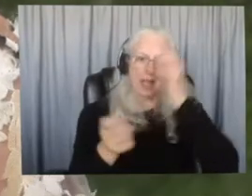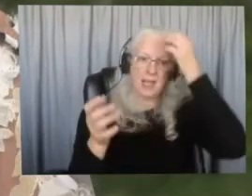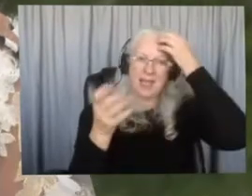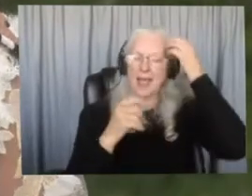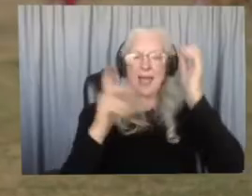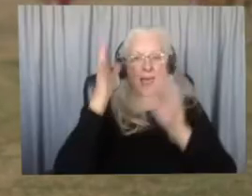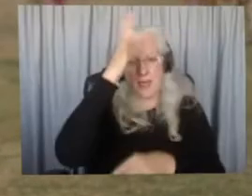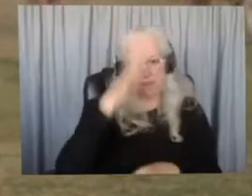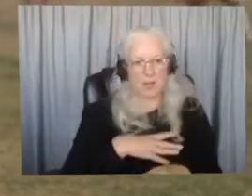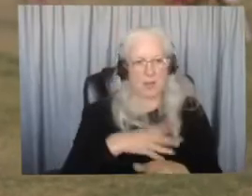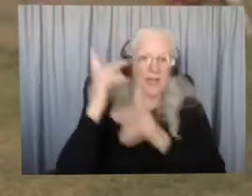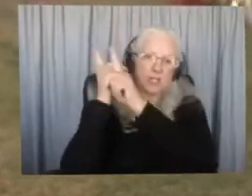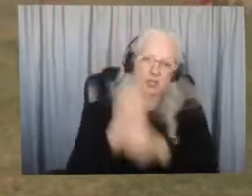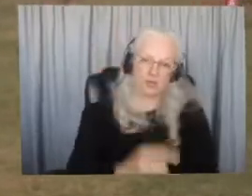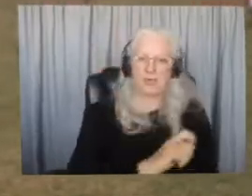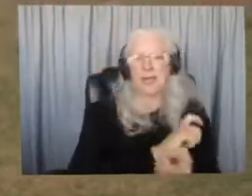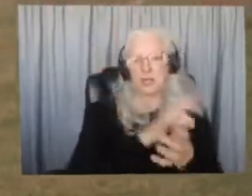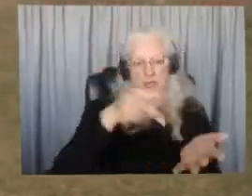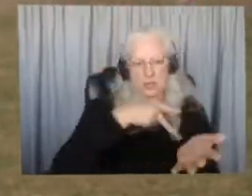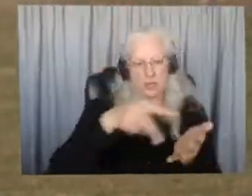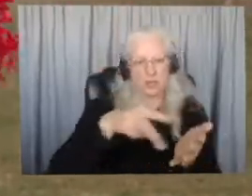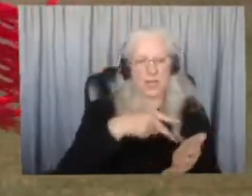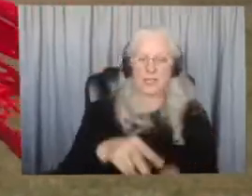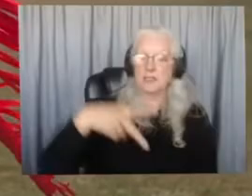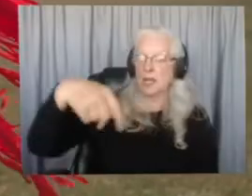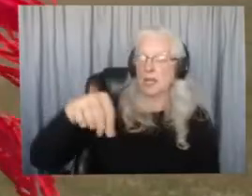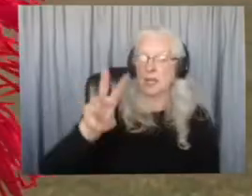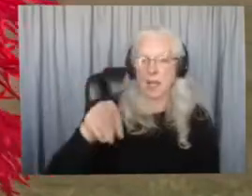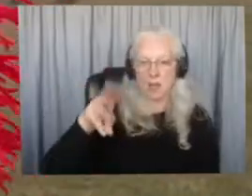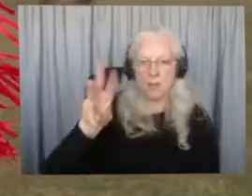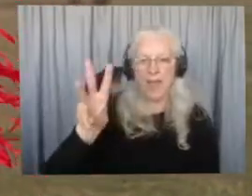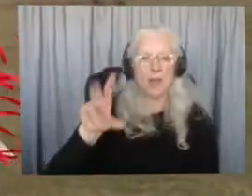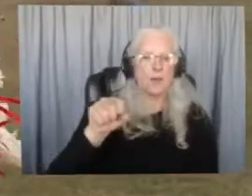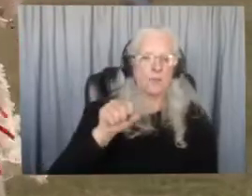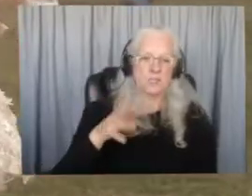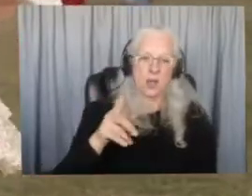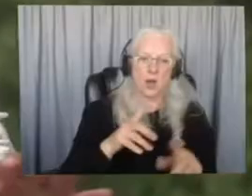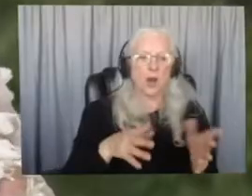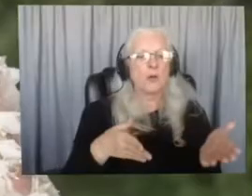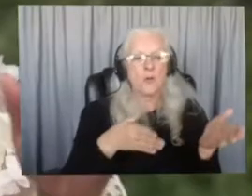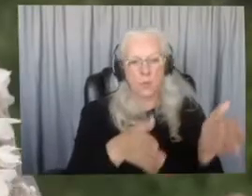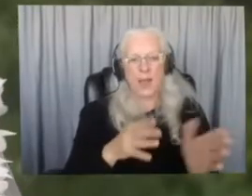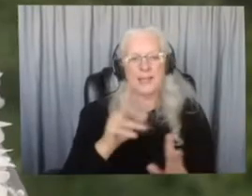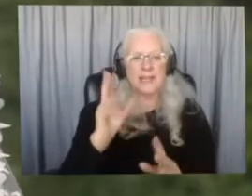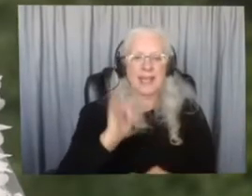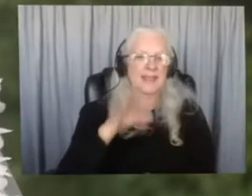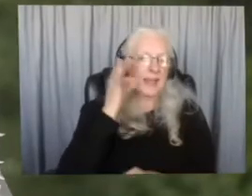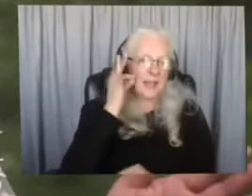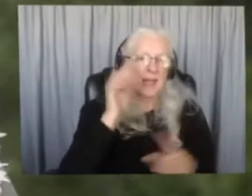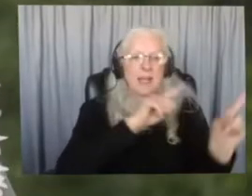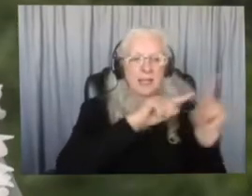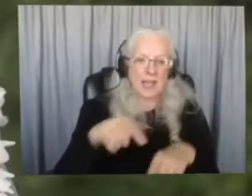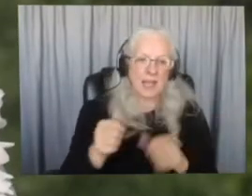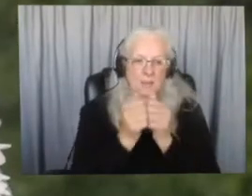warrior dance. Powwows are contemporary ways Indigenous people come together to celebrate. And you do not need to be Indigenous